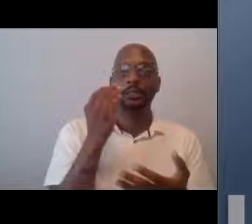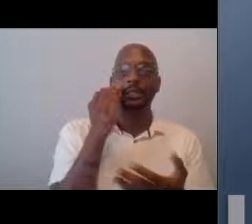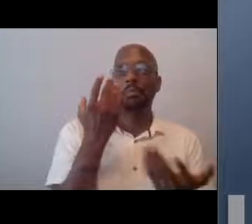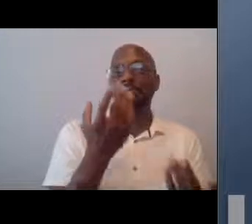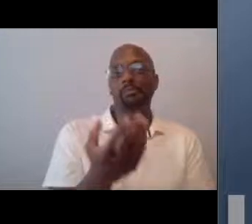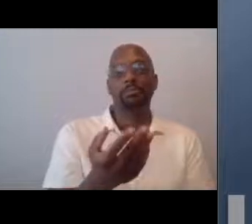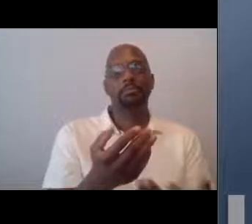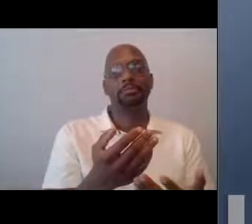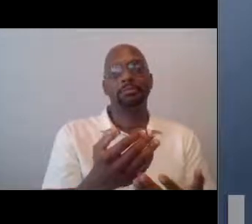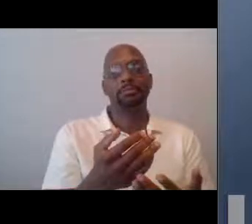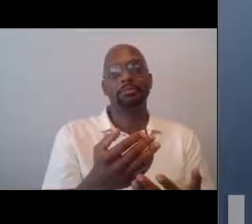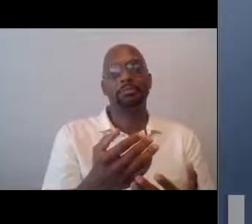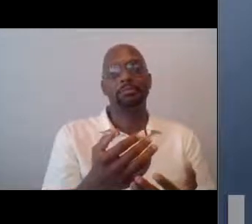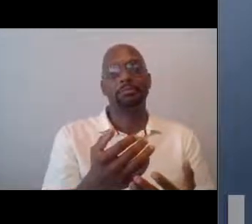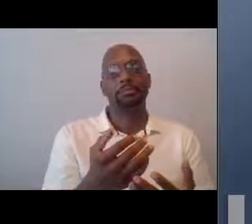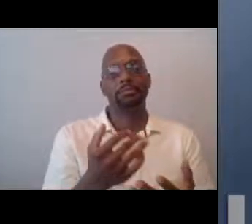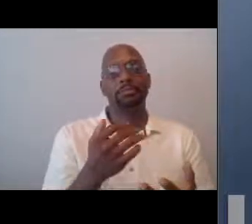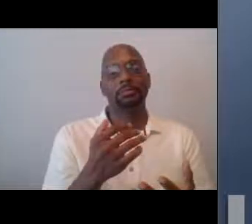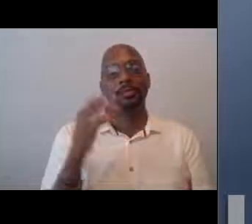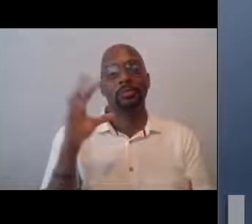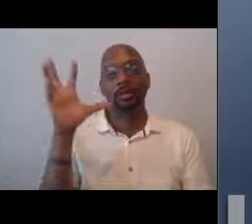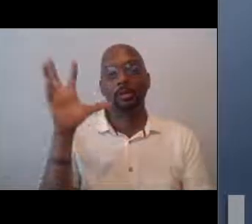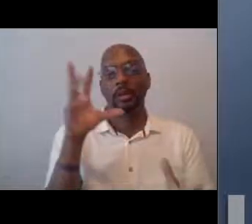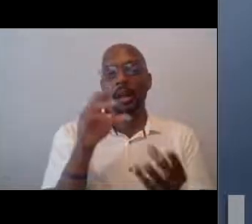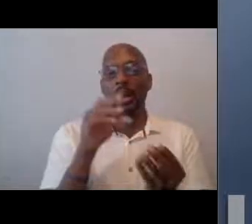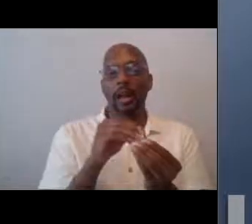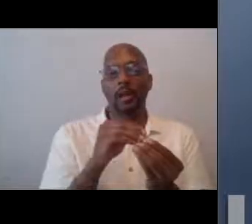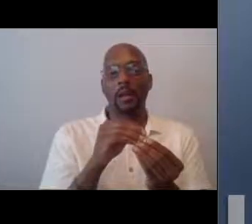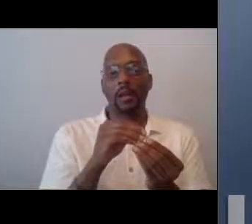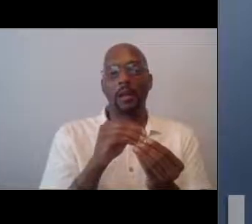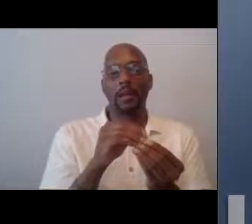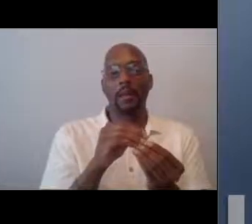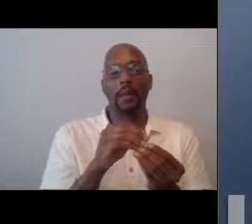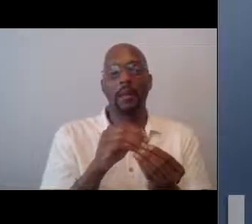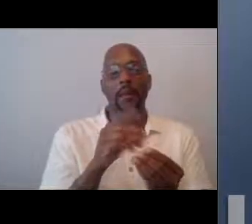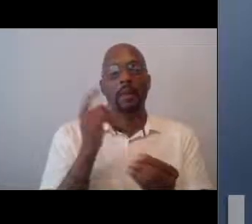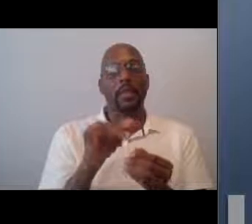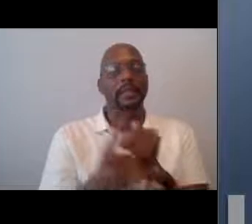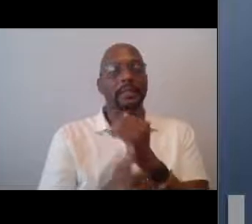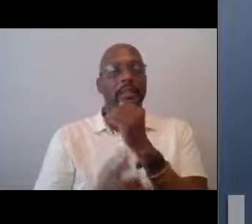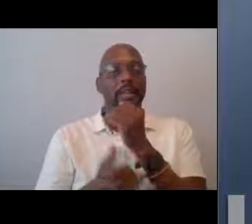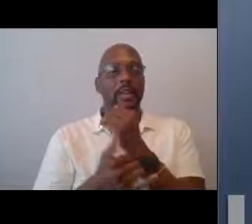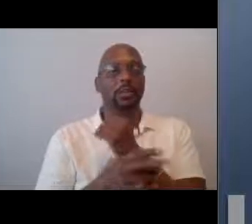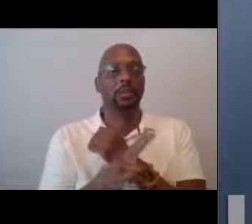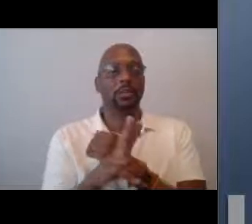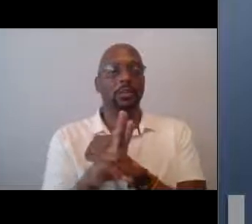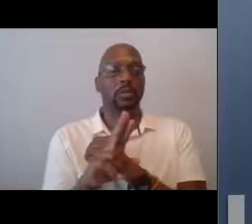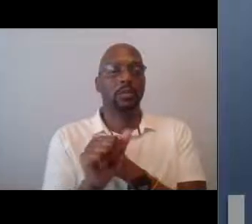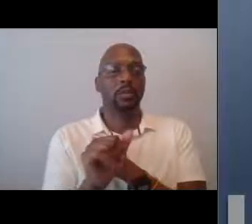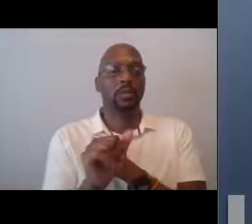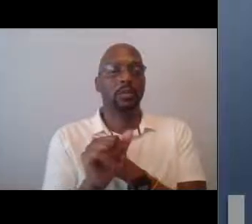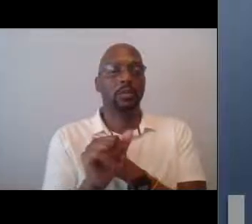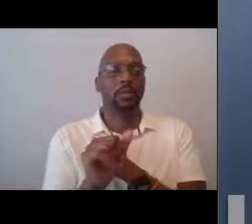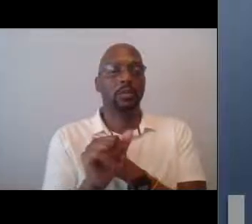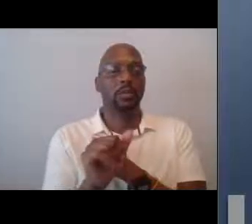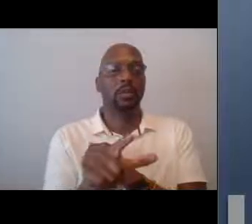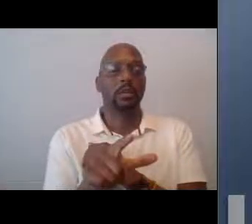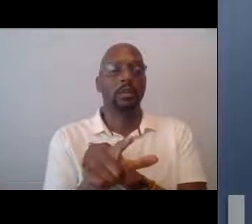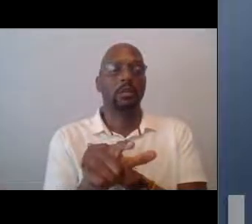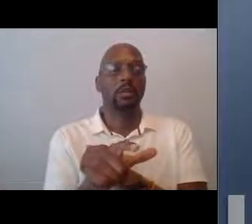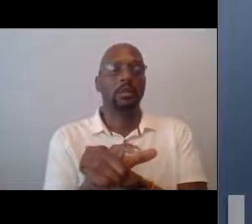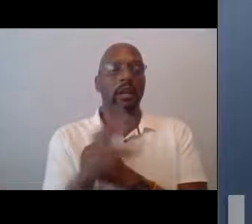network of ATP projects that rural counties are planning. I hear a lot